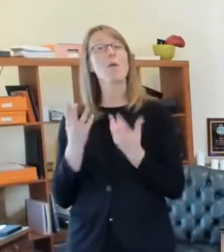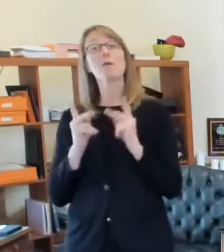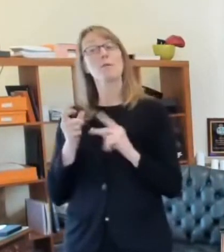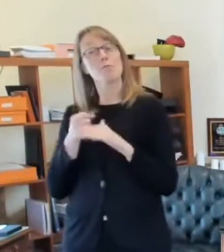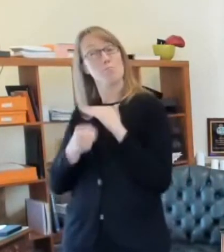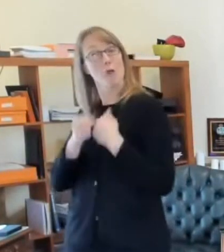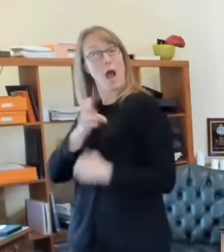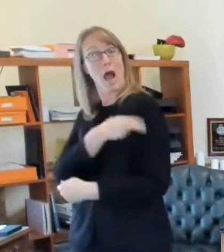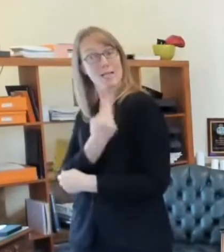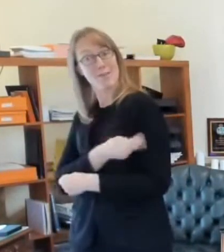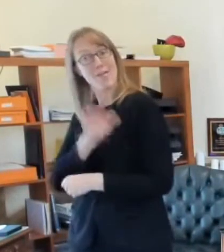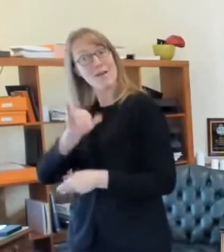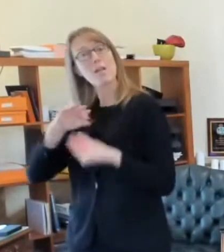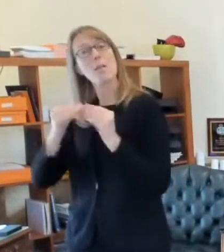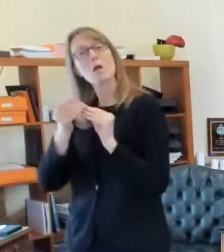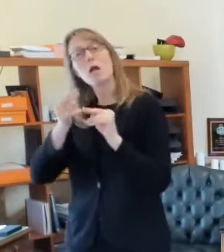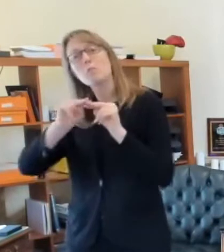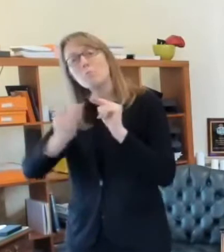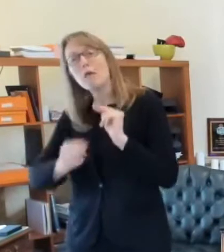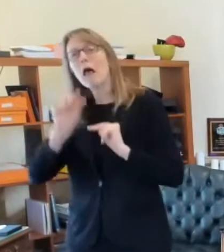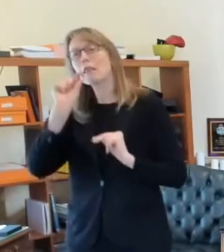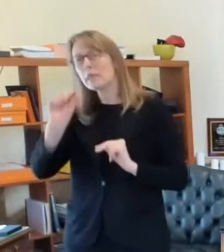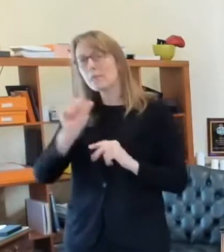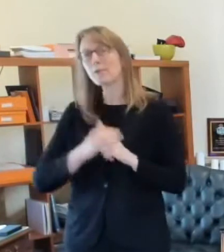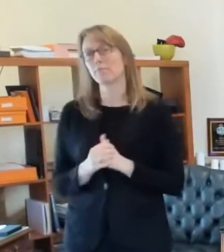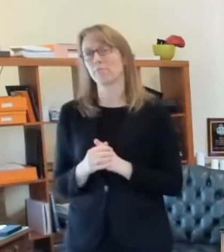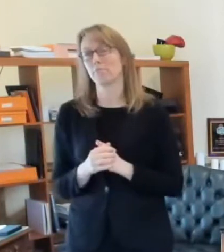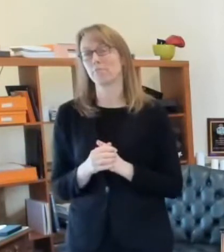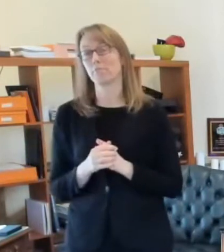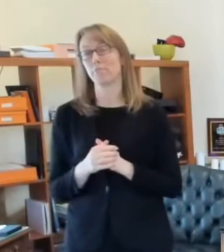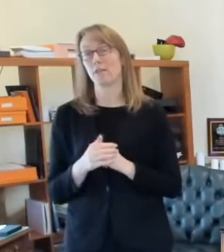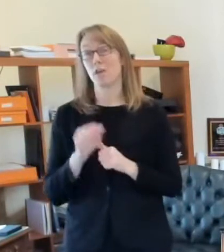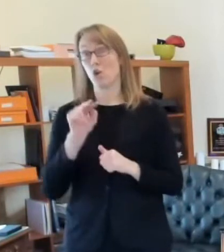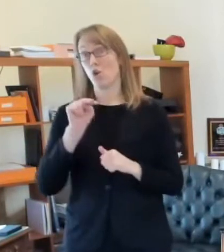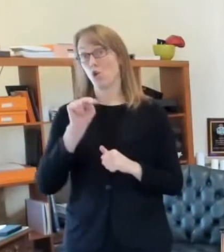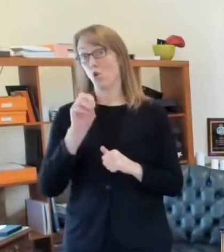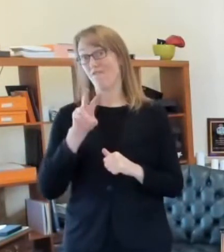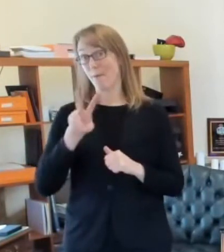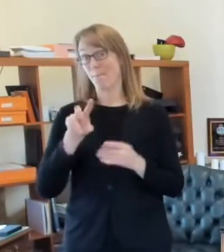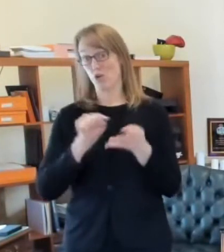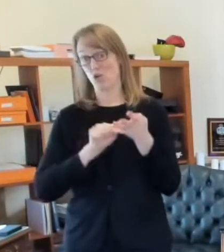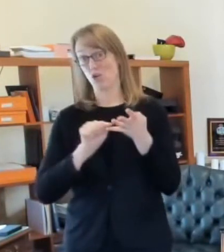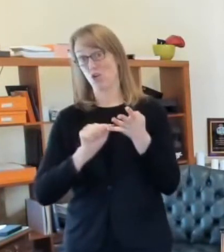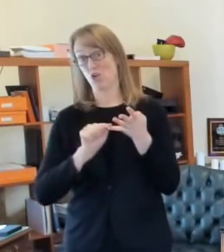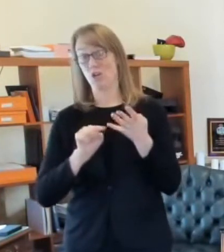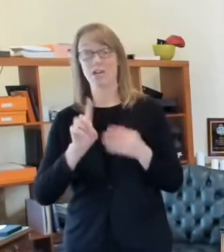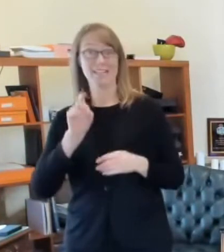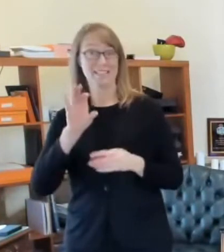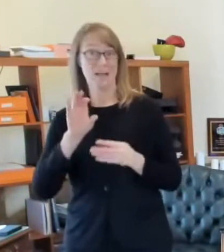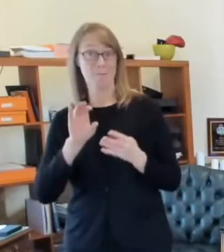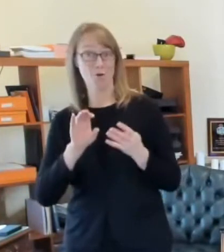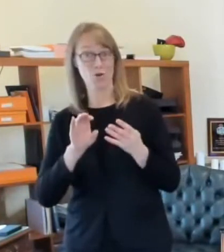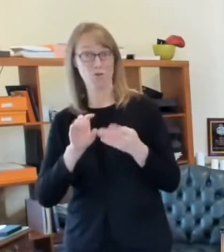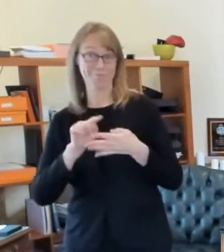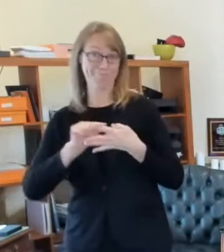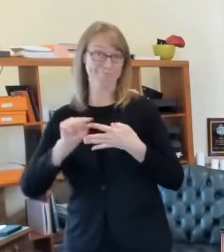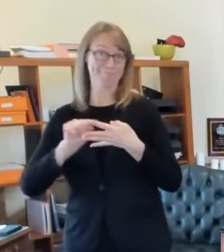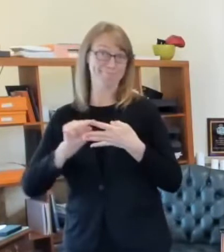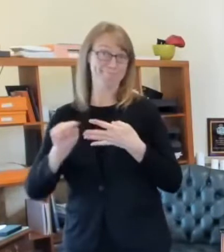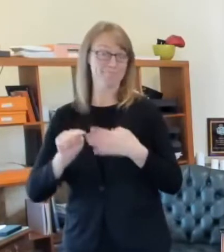bit. We were, for a while, back at the end of November, early December, we were up at number